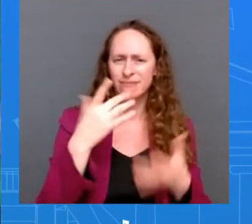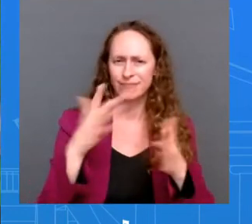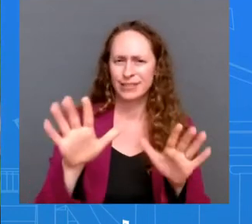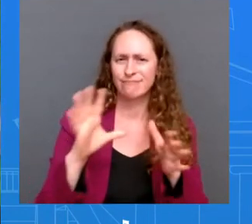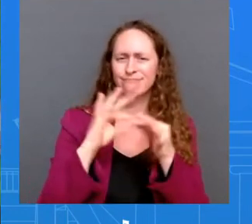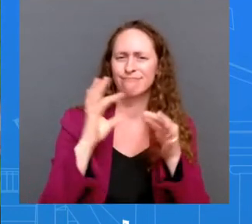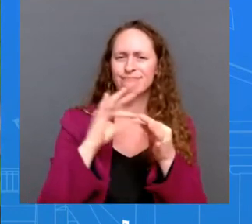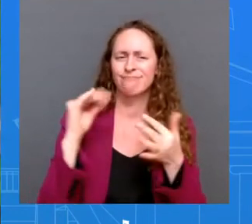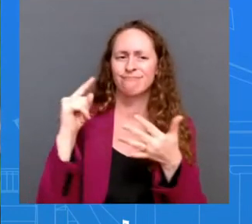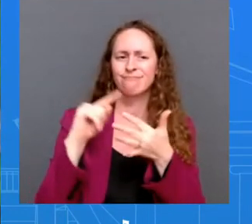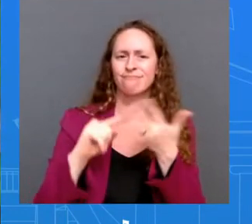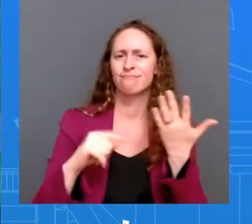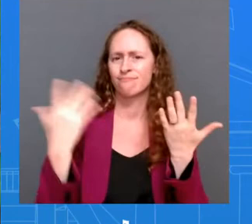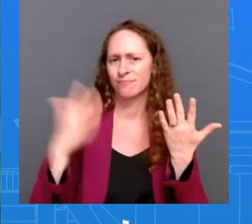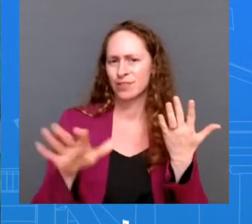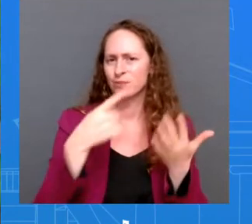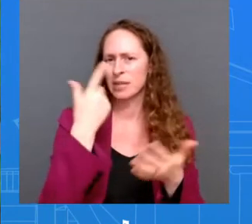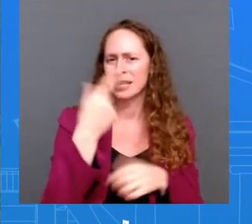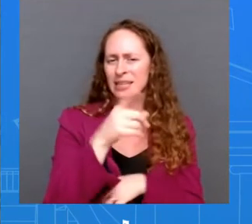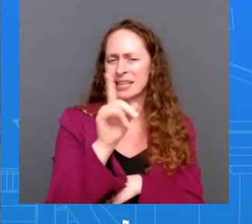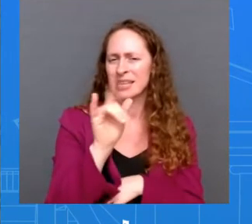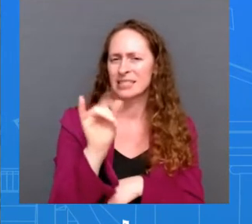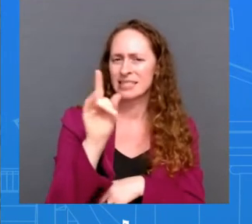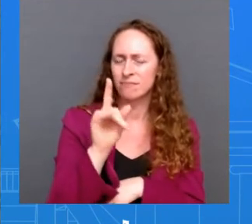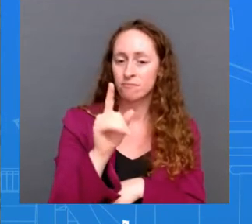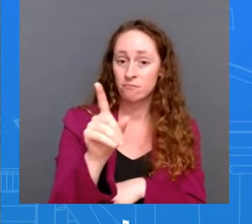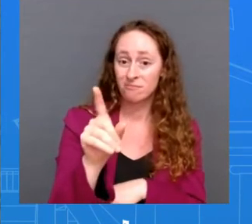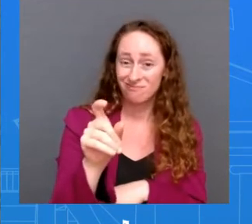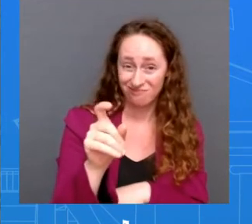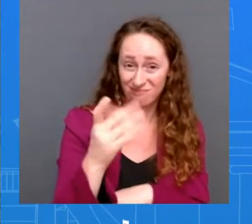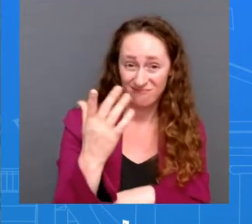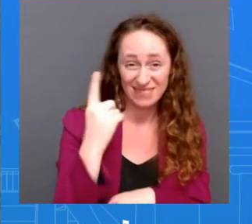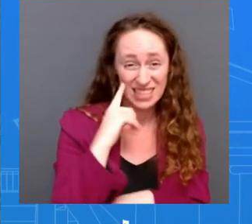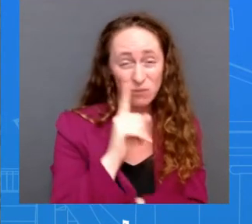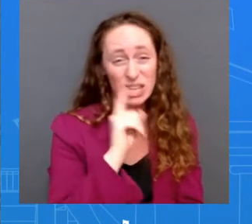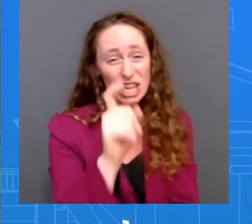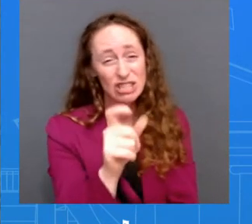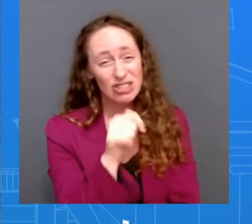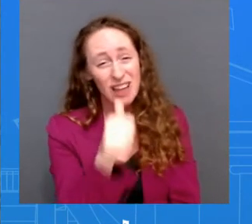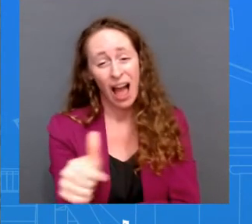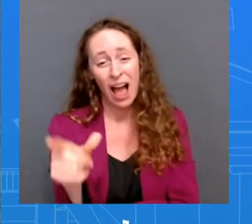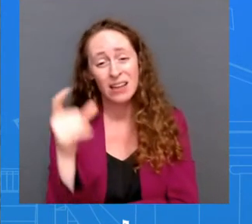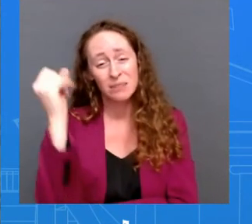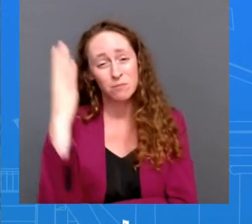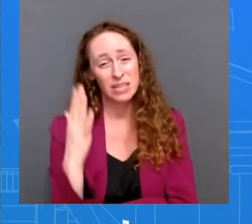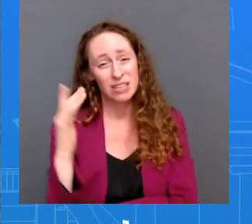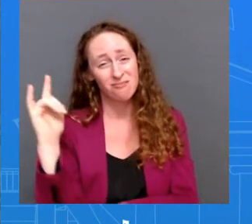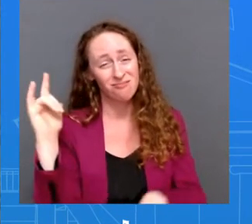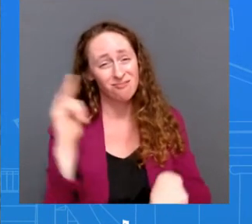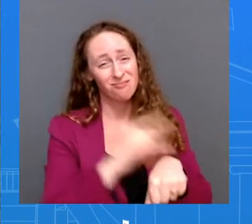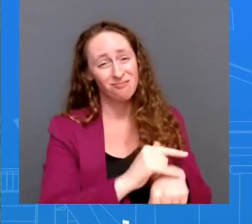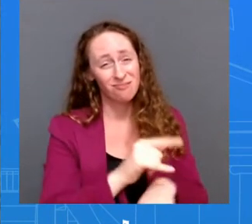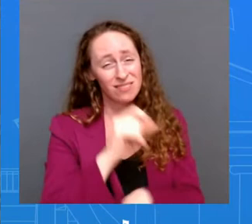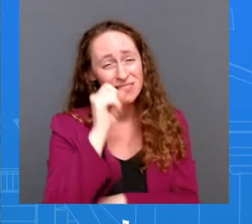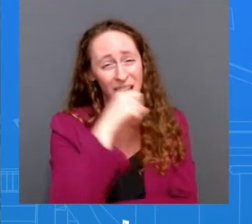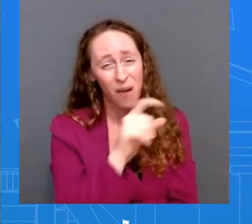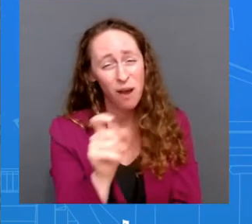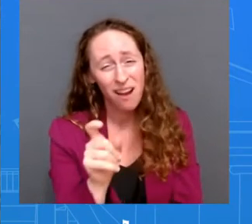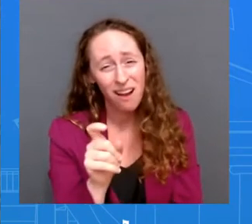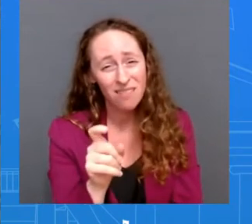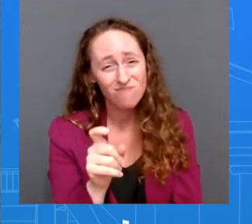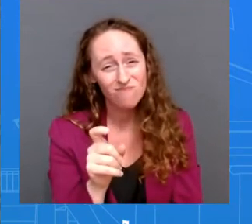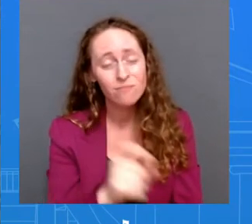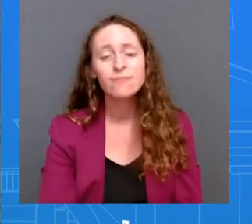House Speaker Nancy Pelosi? We have said consistently that the Speaker had a right to go. As Speaker of the House and a member of